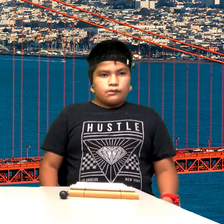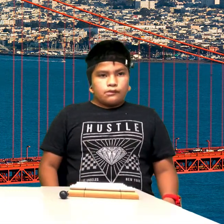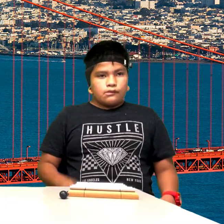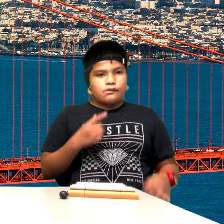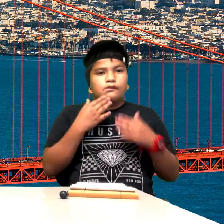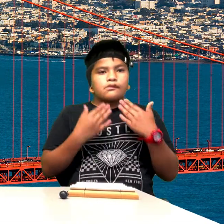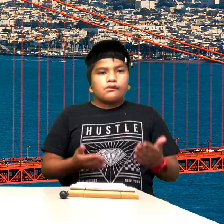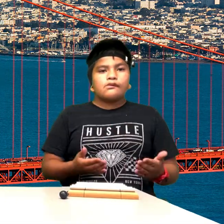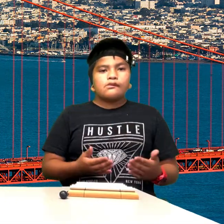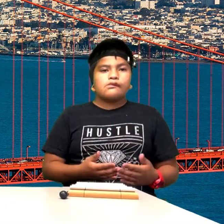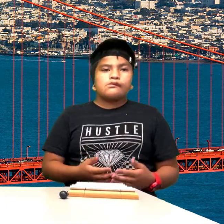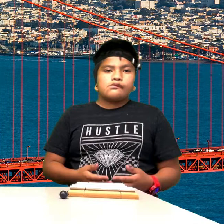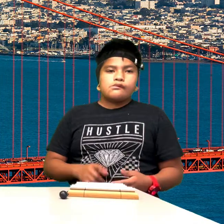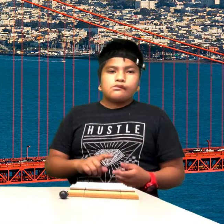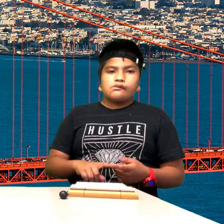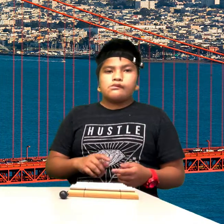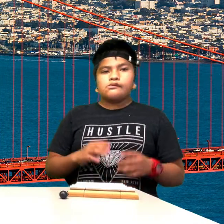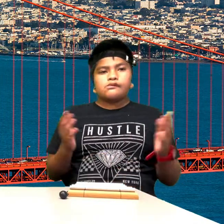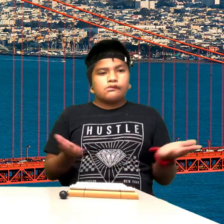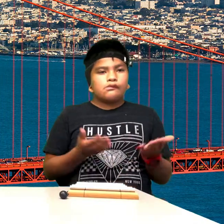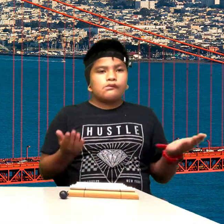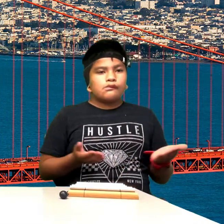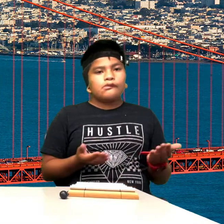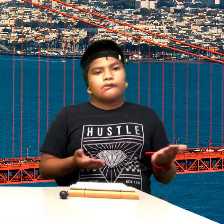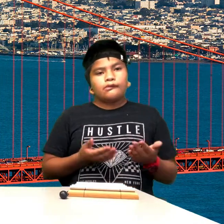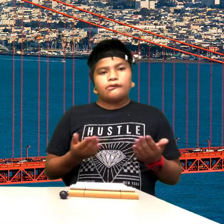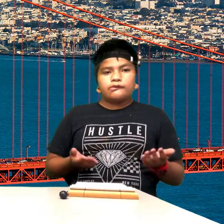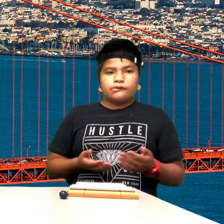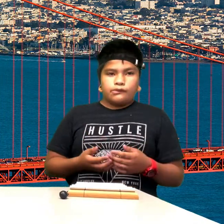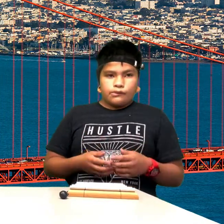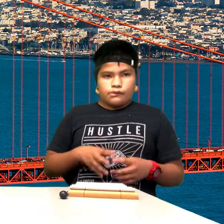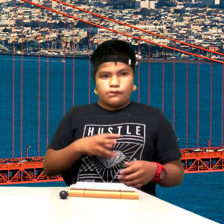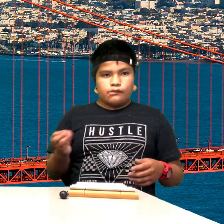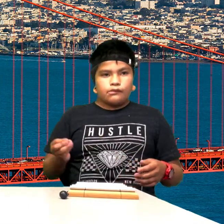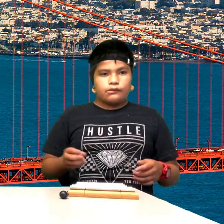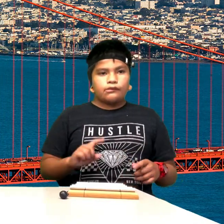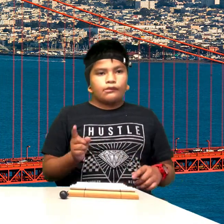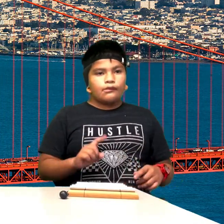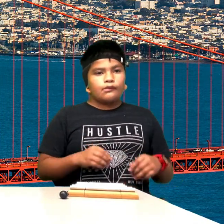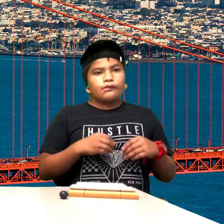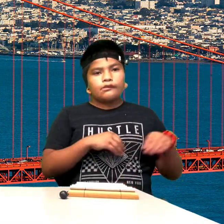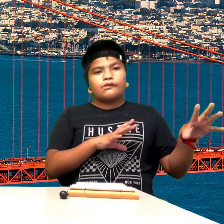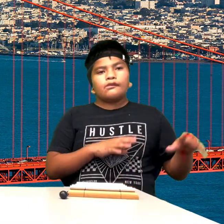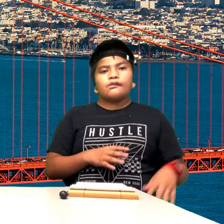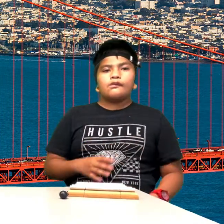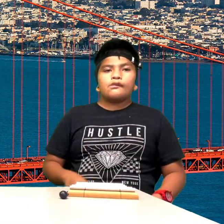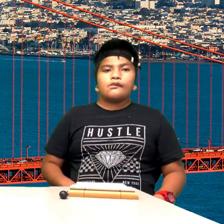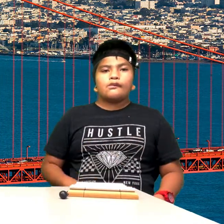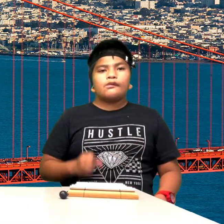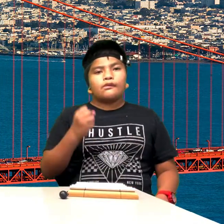thank you for being here. And where are you moving to?